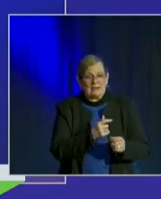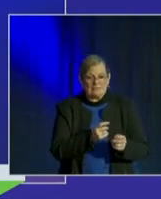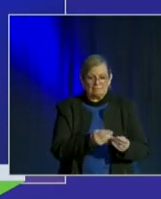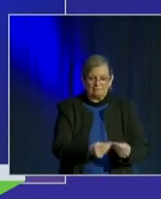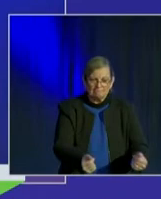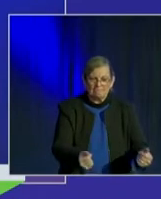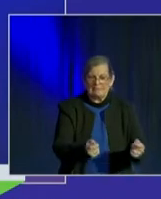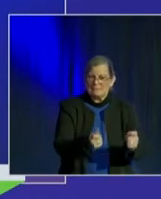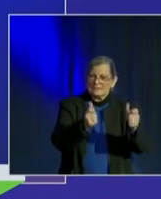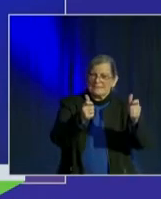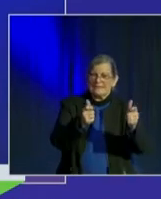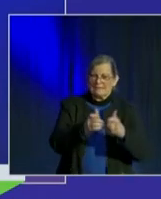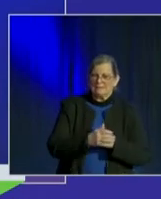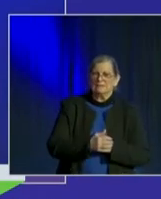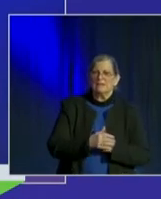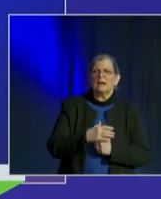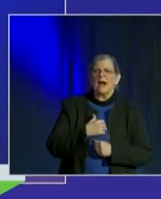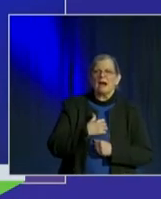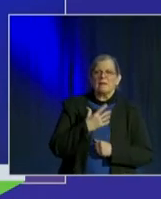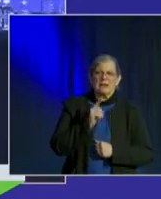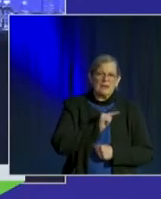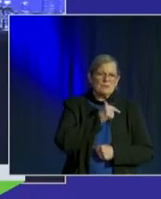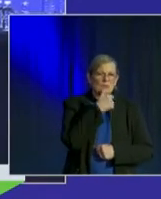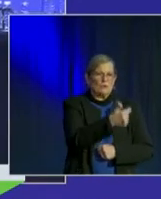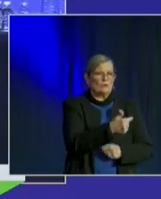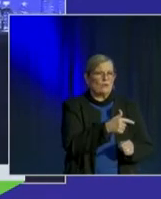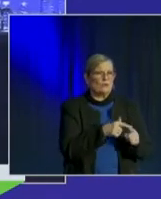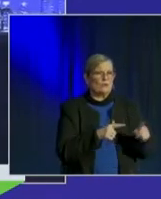provided. So let me turn to Deputy Mayor.